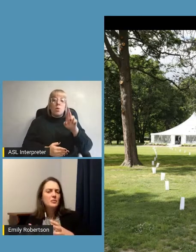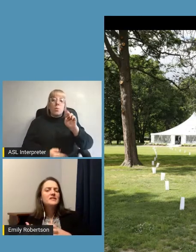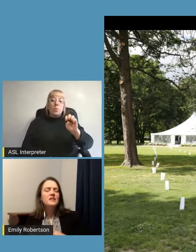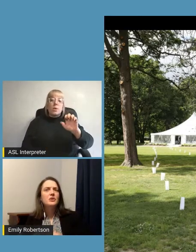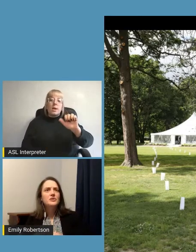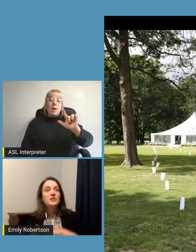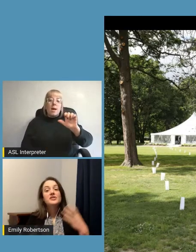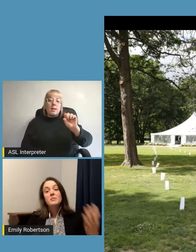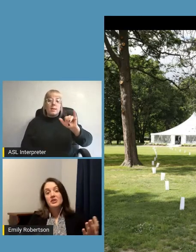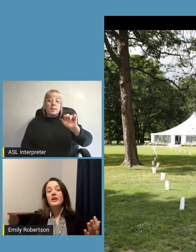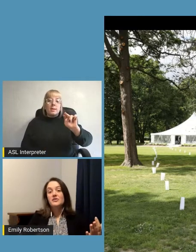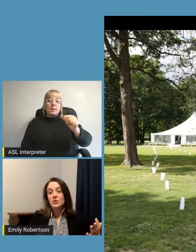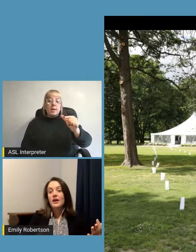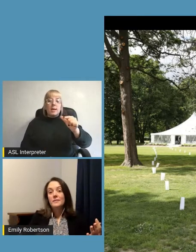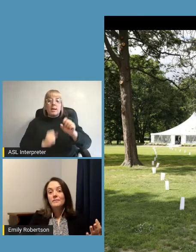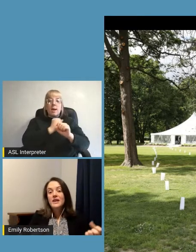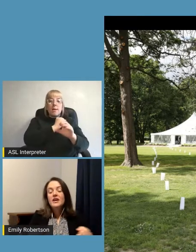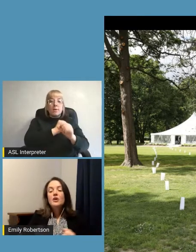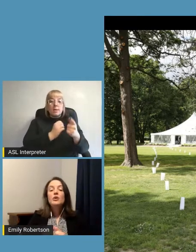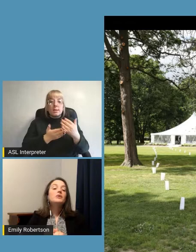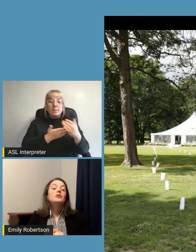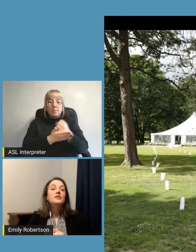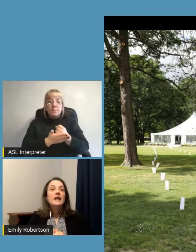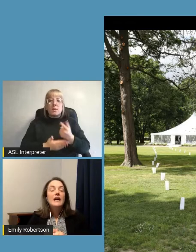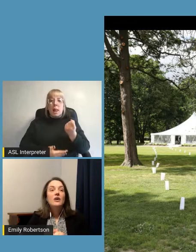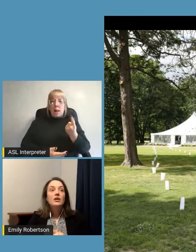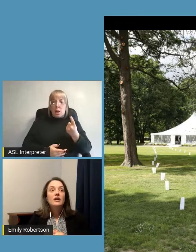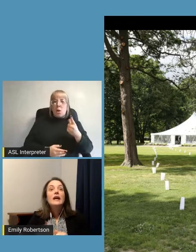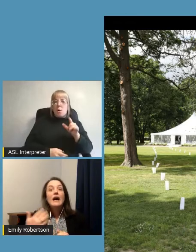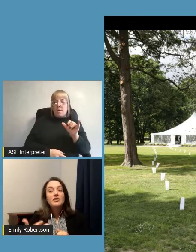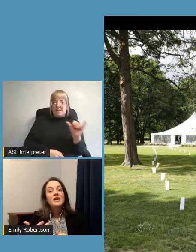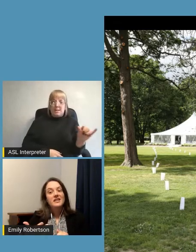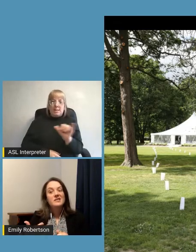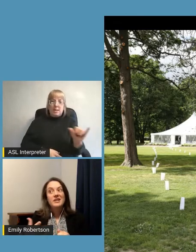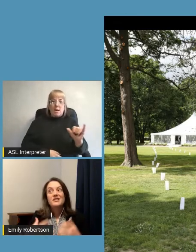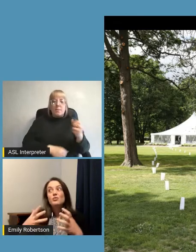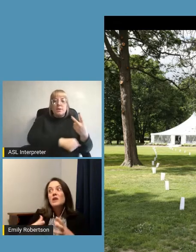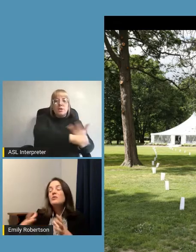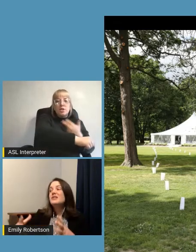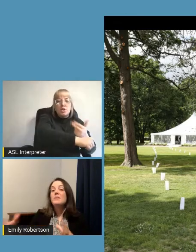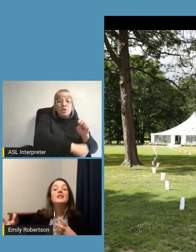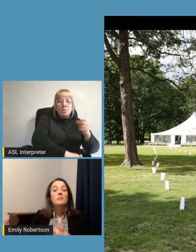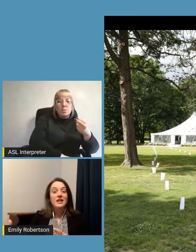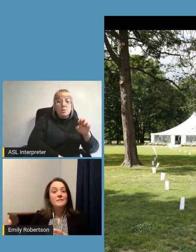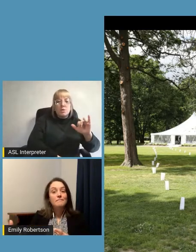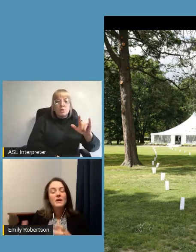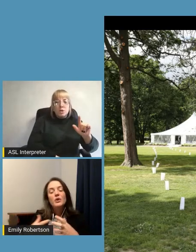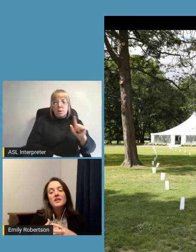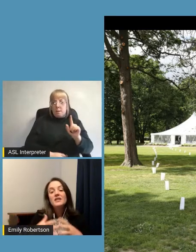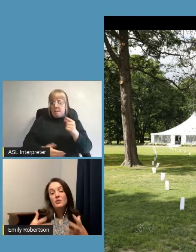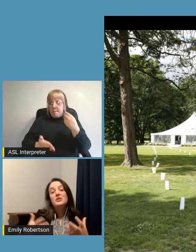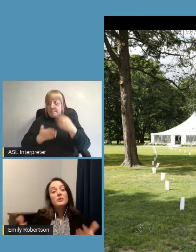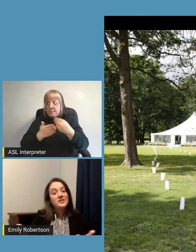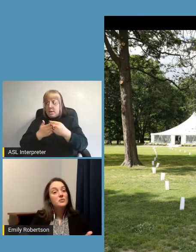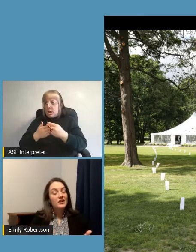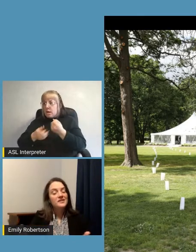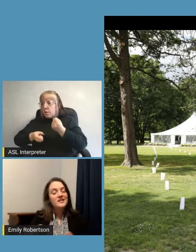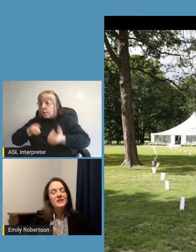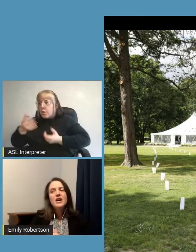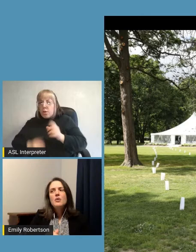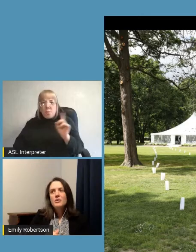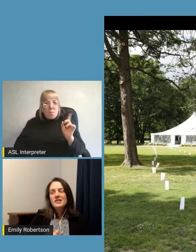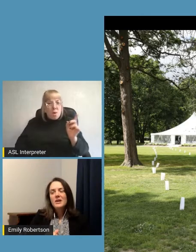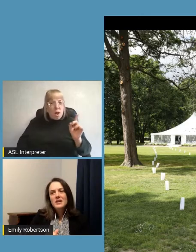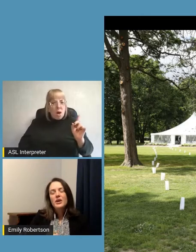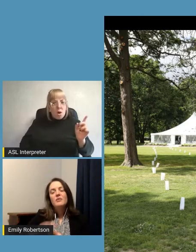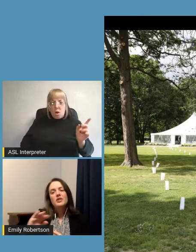is a little bit similar to the sheep shearing story, where we looked at our advertising expenses. Where were we spending money? And one thing that we noticed was